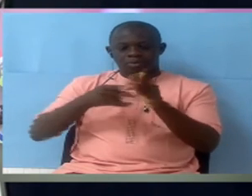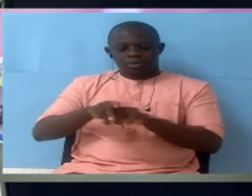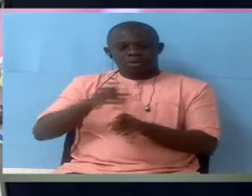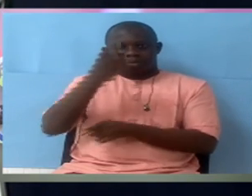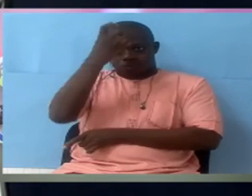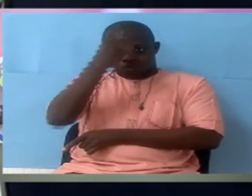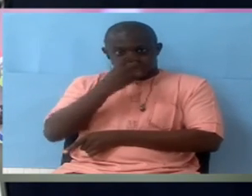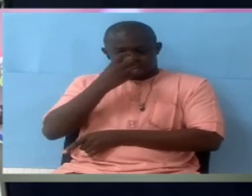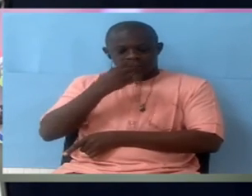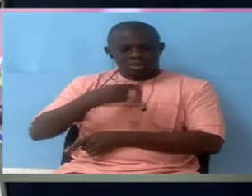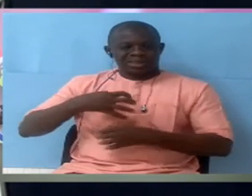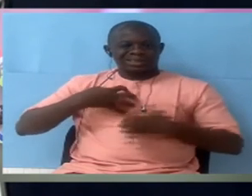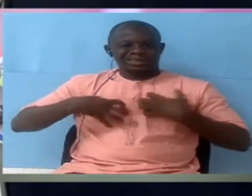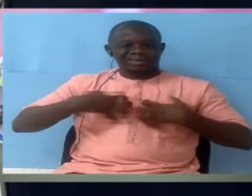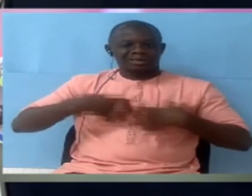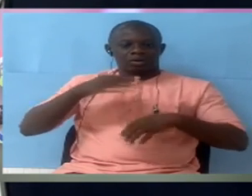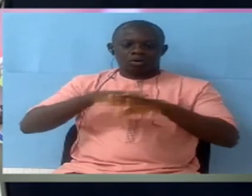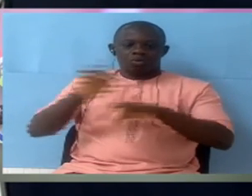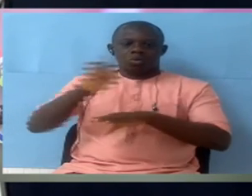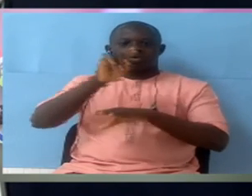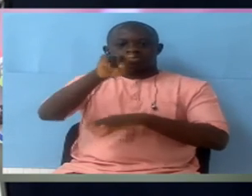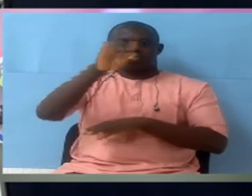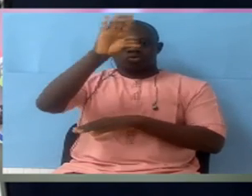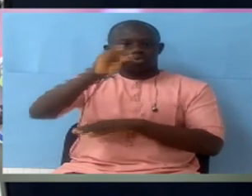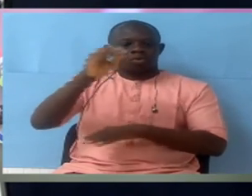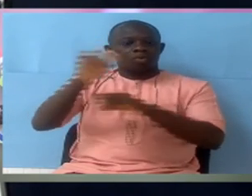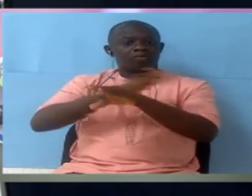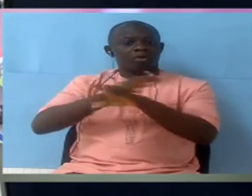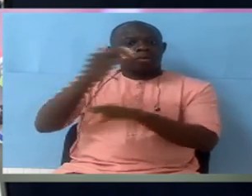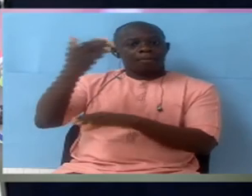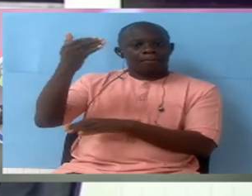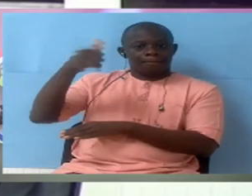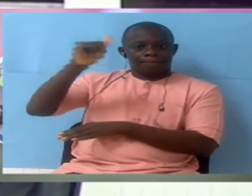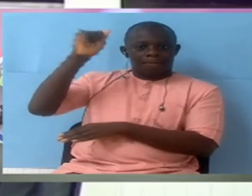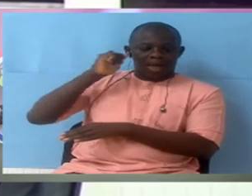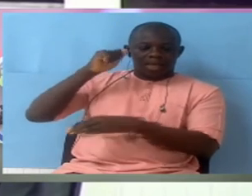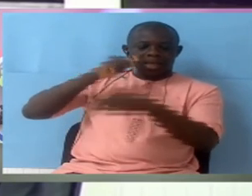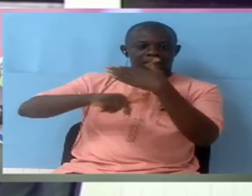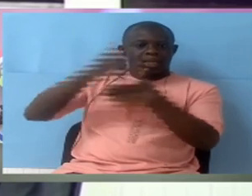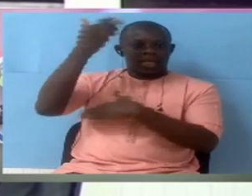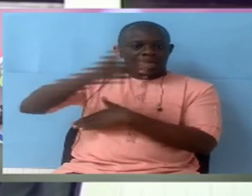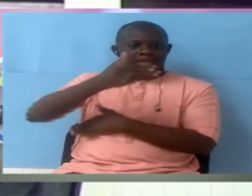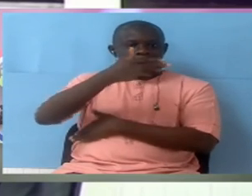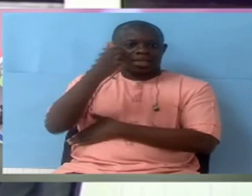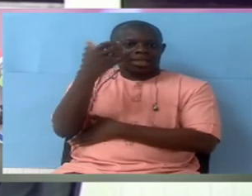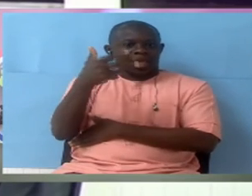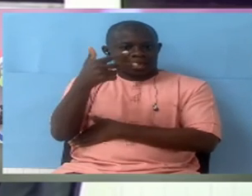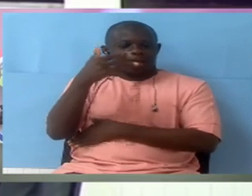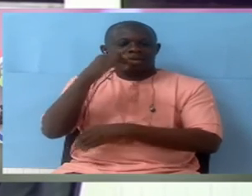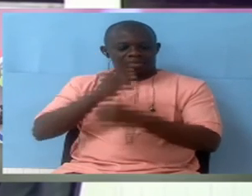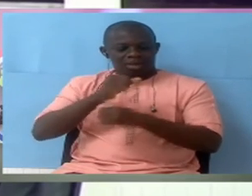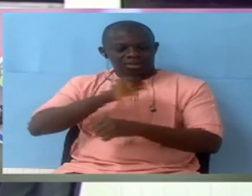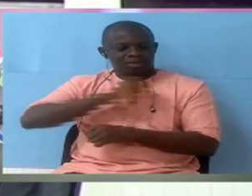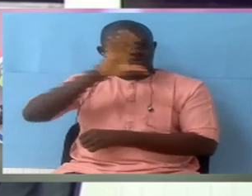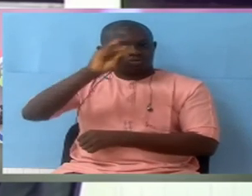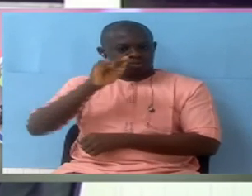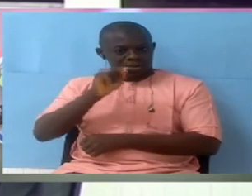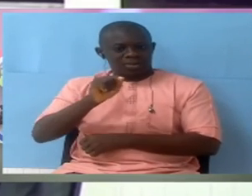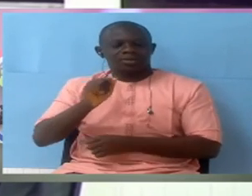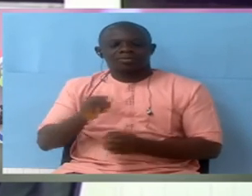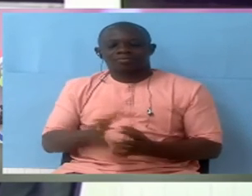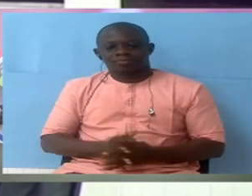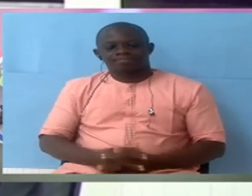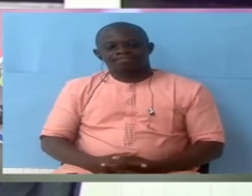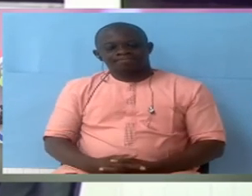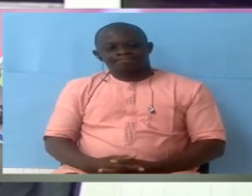you did back in 1998, the disciplinary action you took against him? Ngimeli dal li tax mu dor la dafa meron so